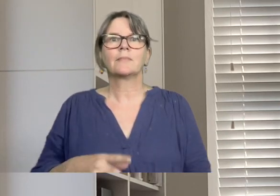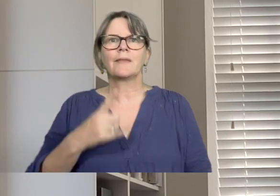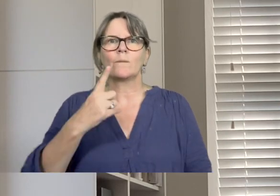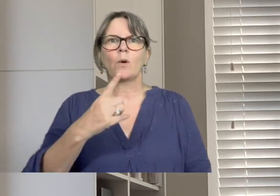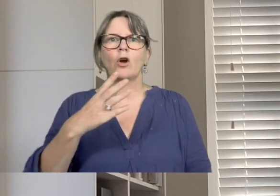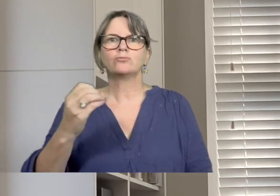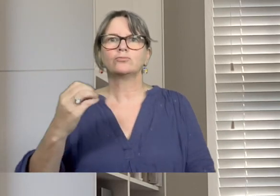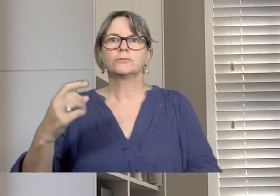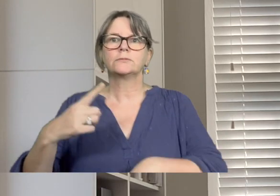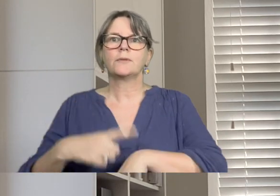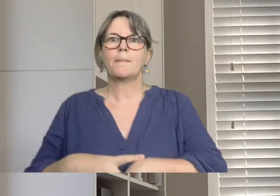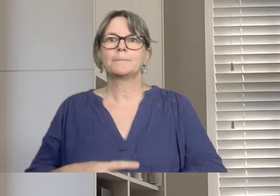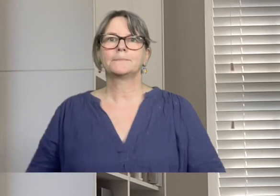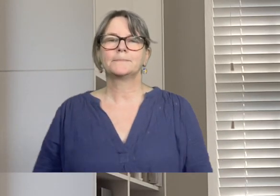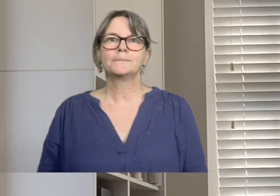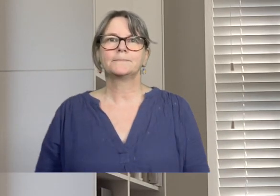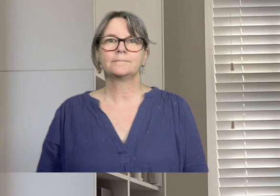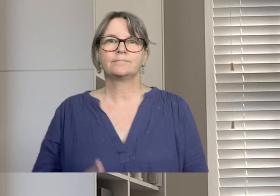In,